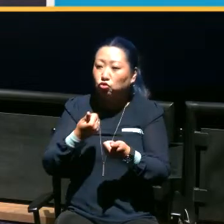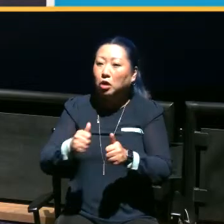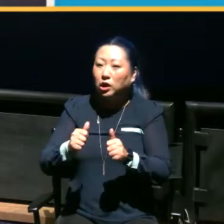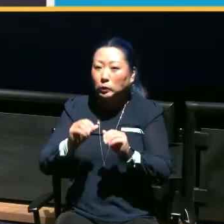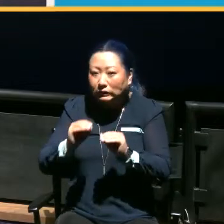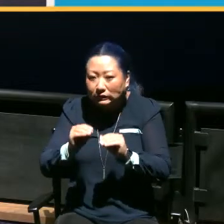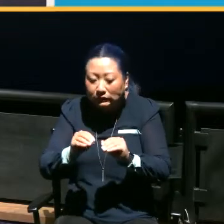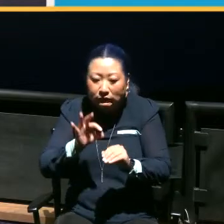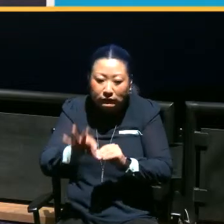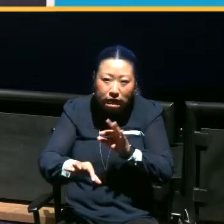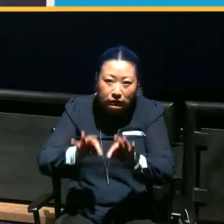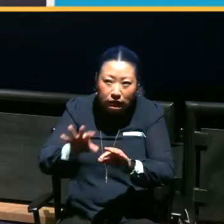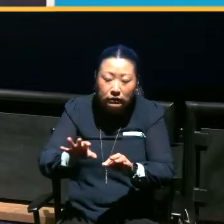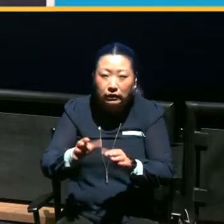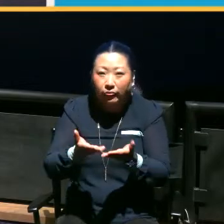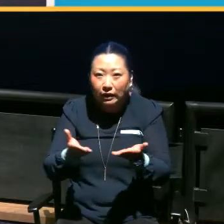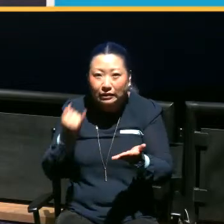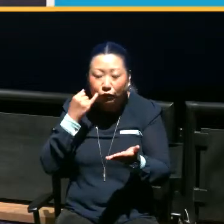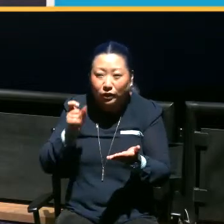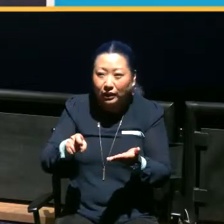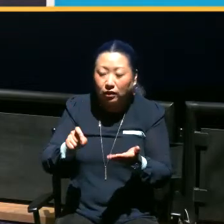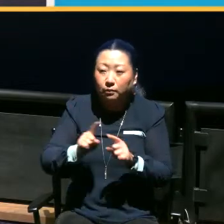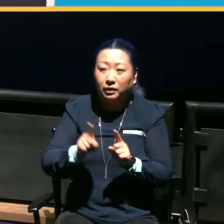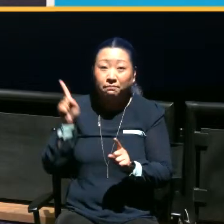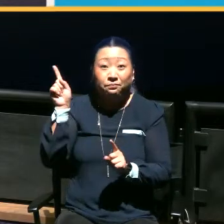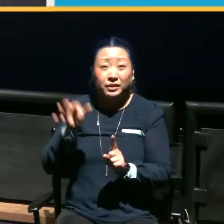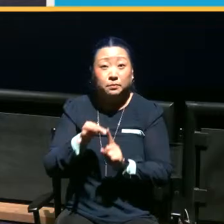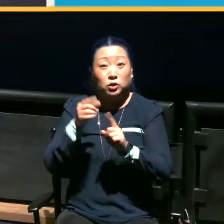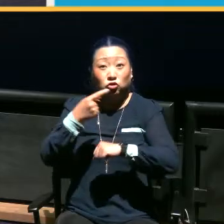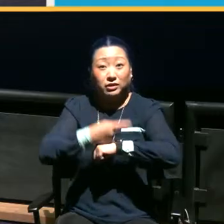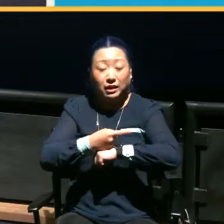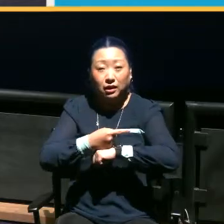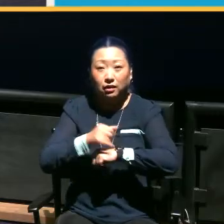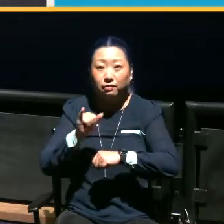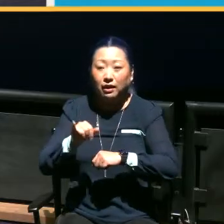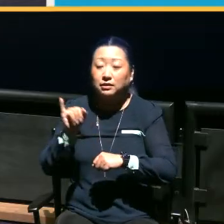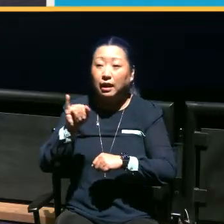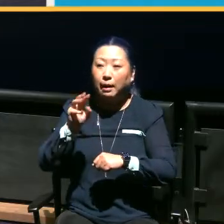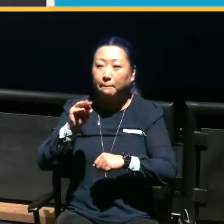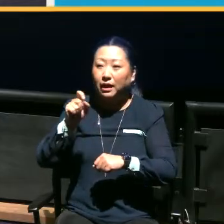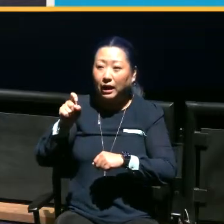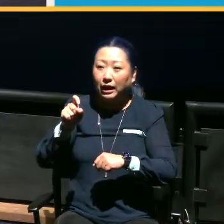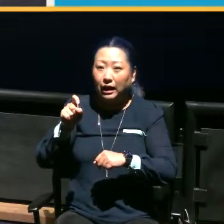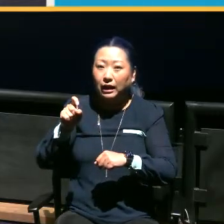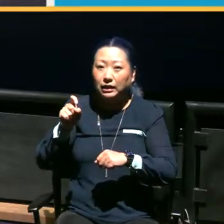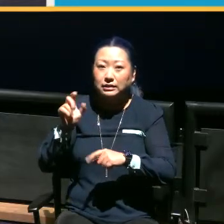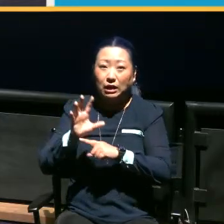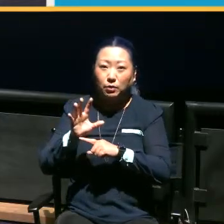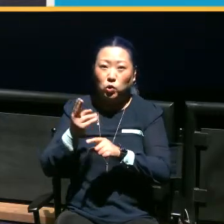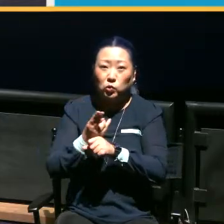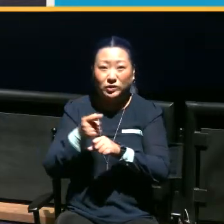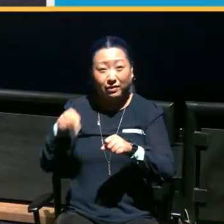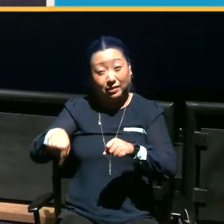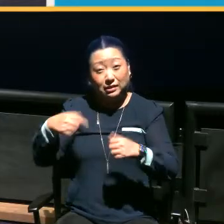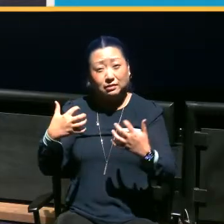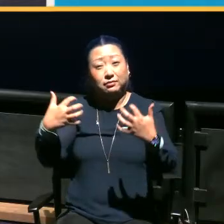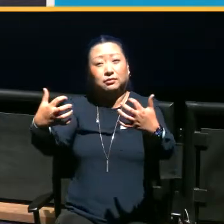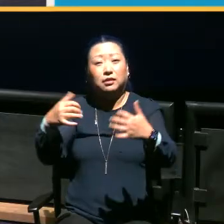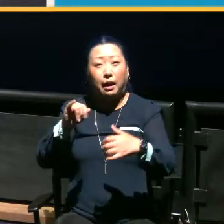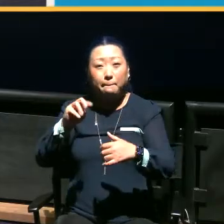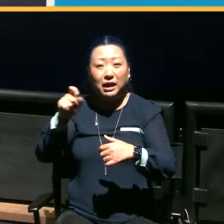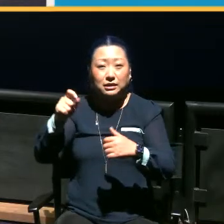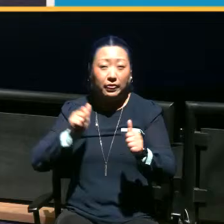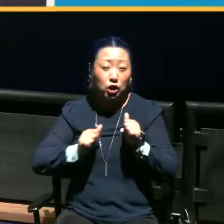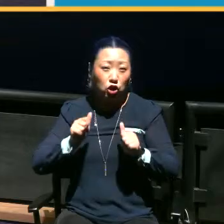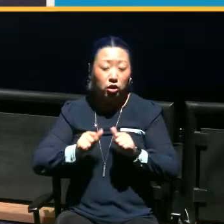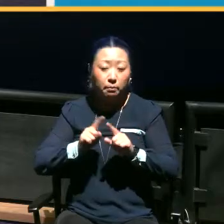little lessons on things if we needed it. This was a special day, though. That's an IMAX camera. This is an IMAX screen we're on here. So they did make an IMAX